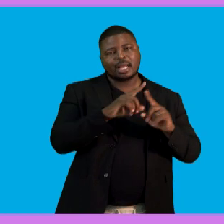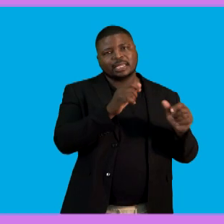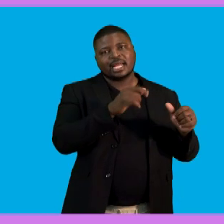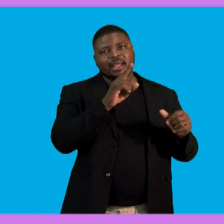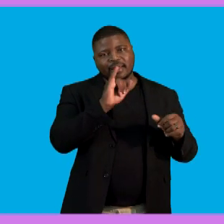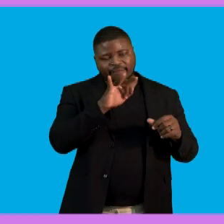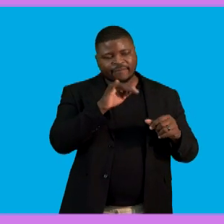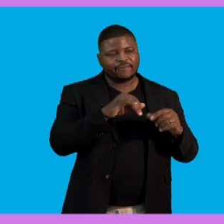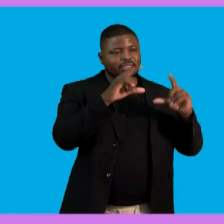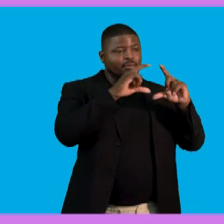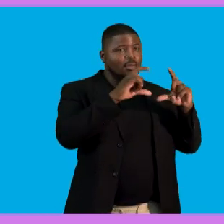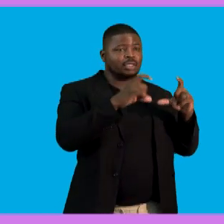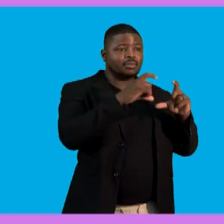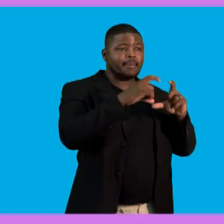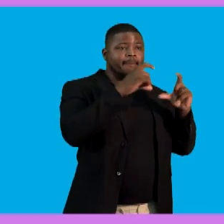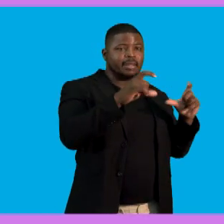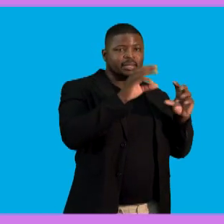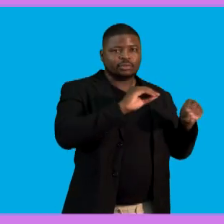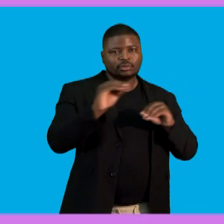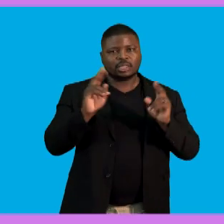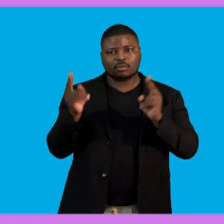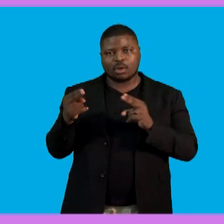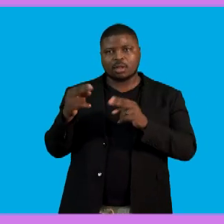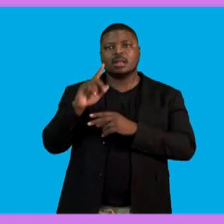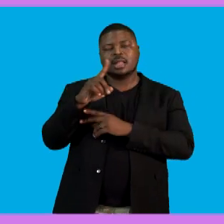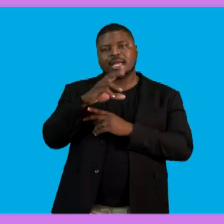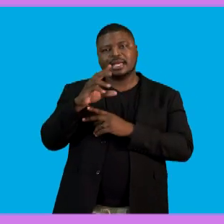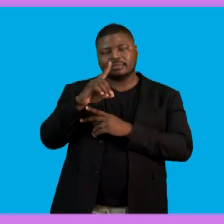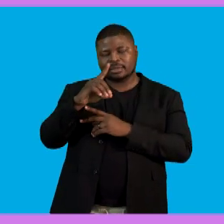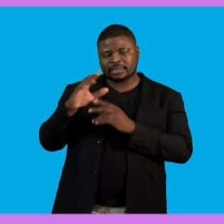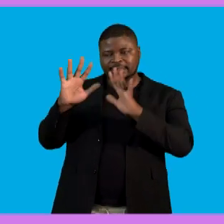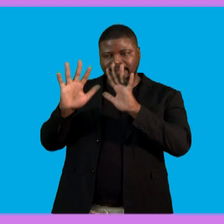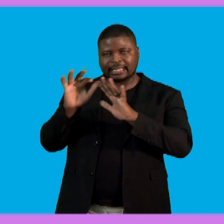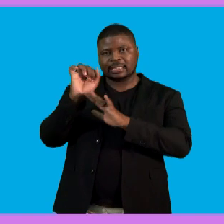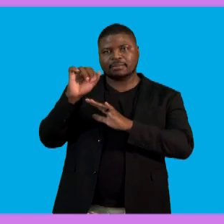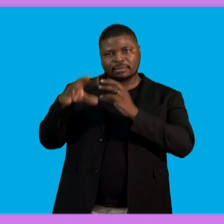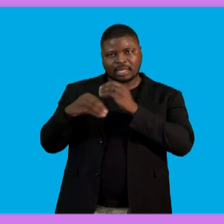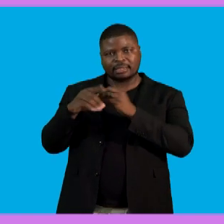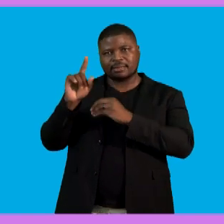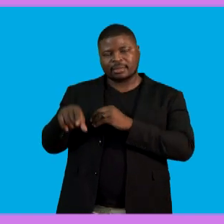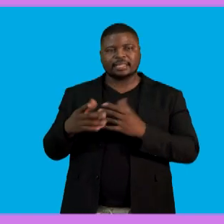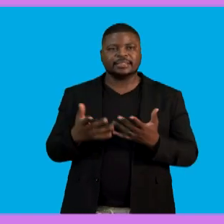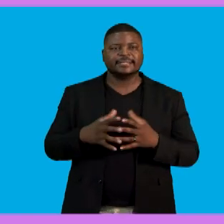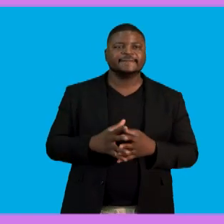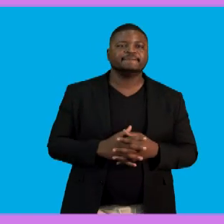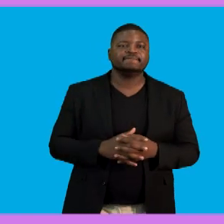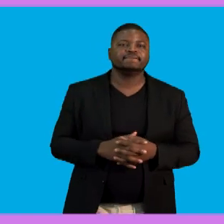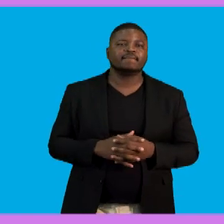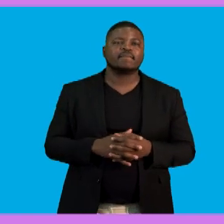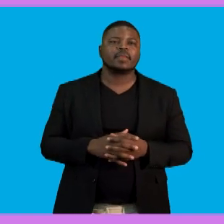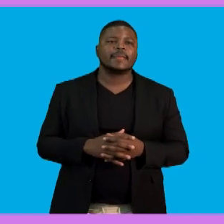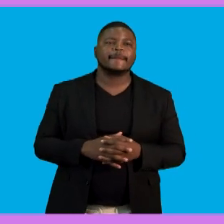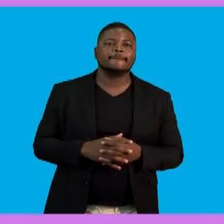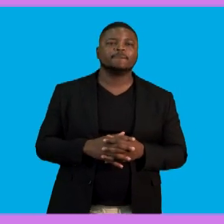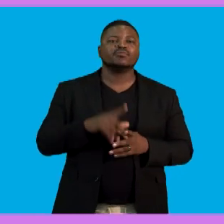divide. Then each and every unit we divide by 10. So when we are converting from a bigger unit to a smaller unit, you